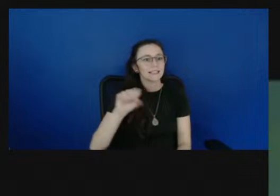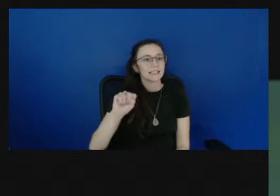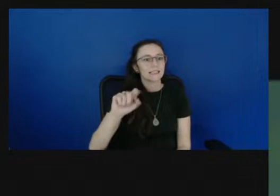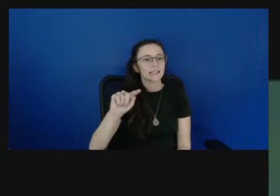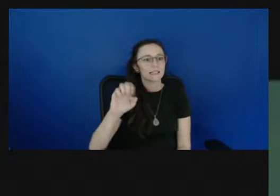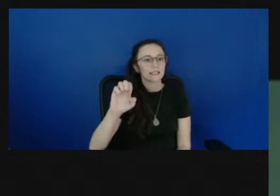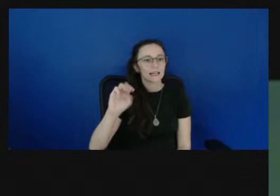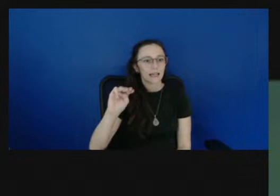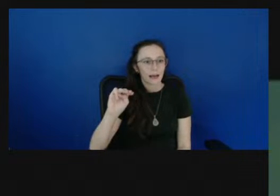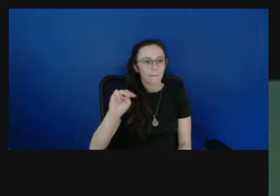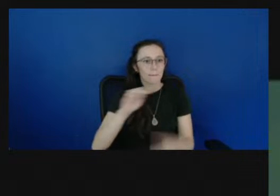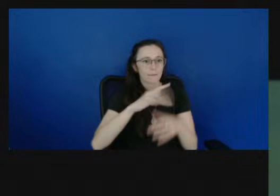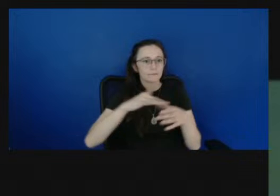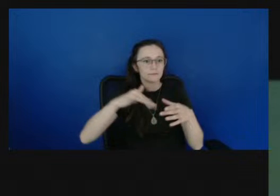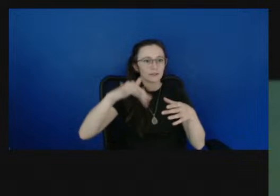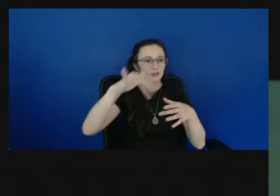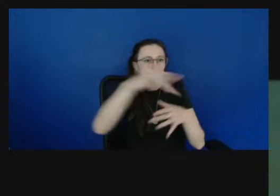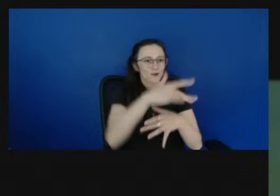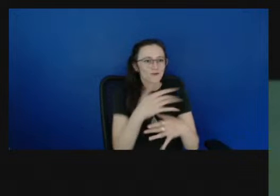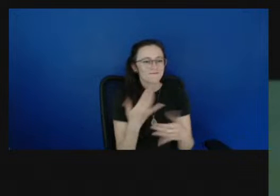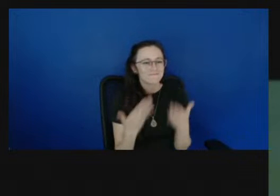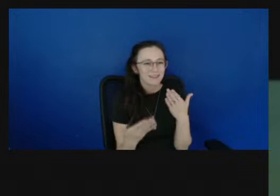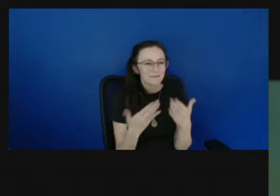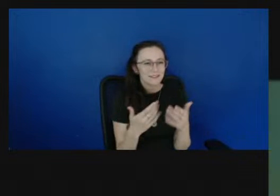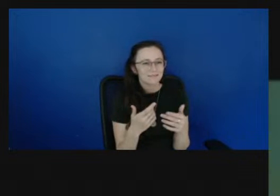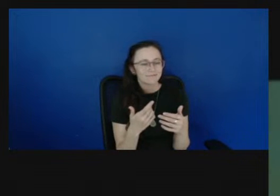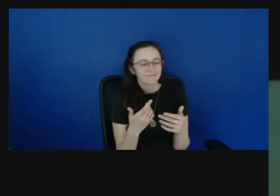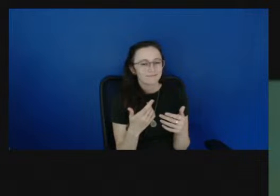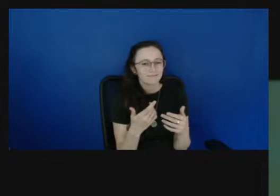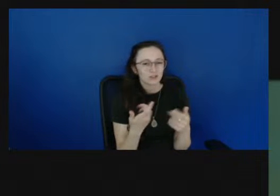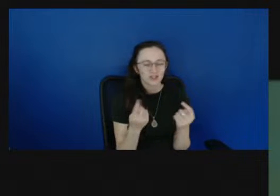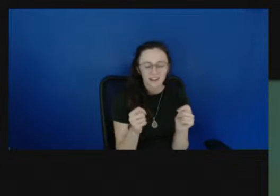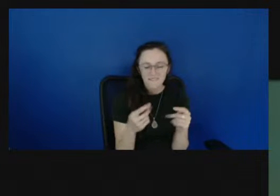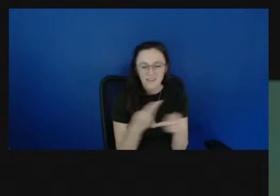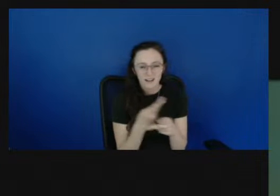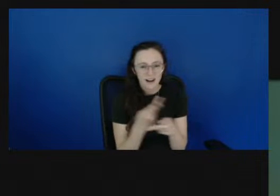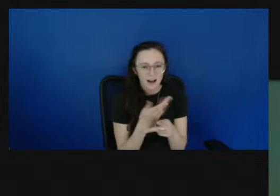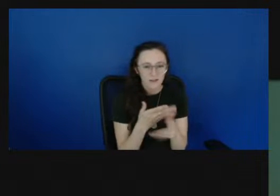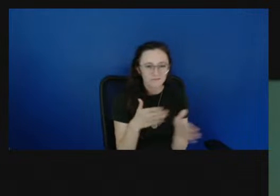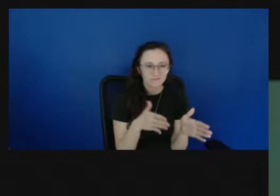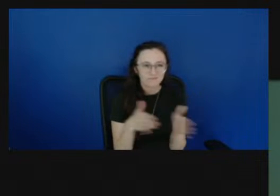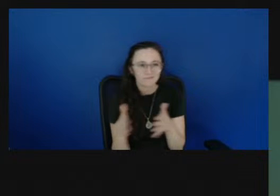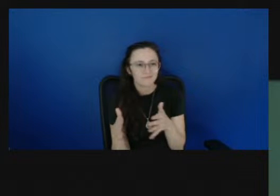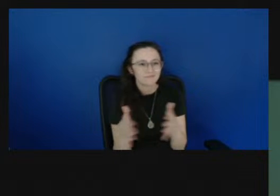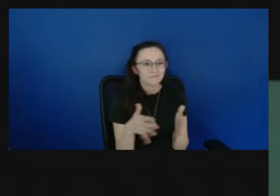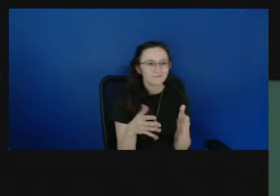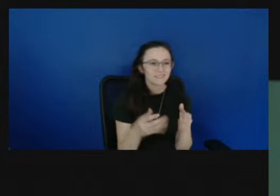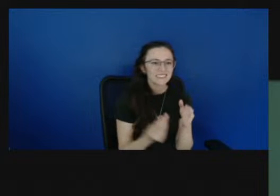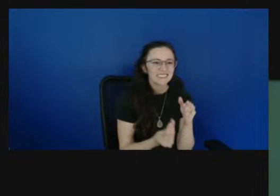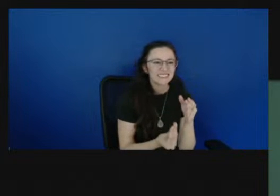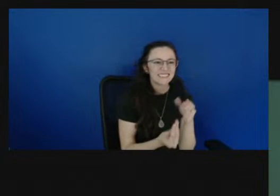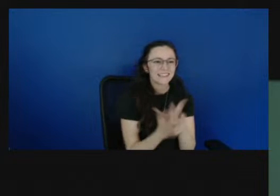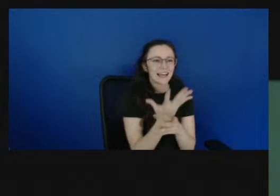weaselly compromise and say maybe there's some sort of combination between steam-driven explosions